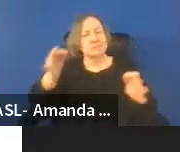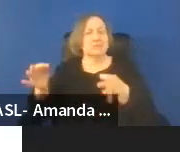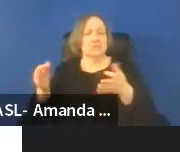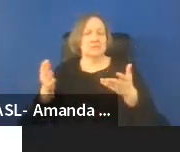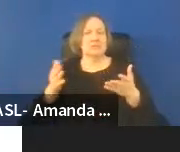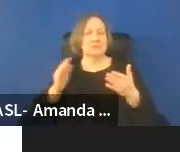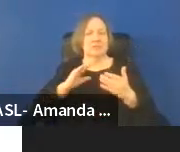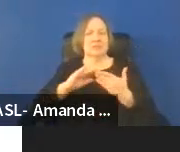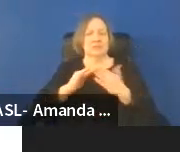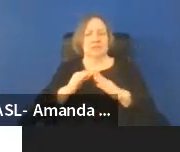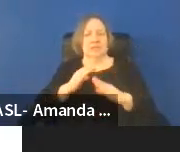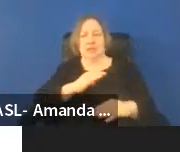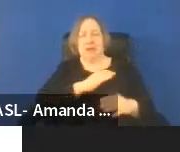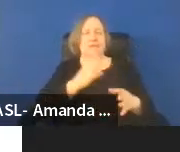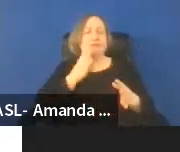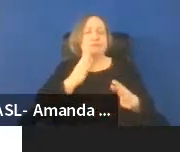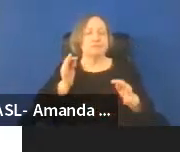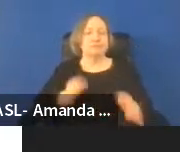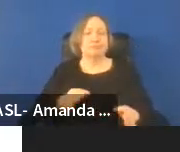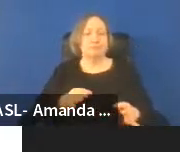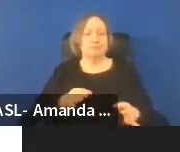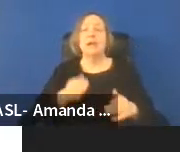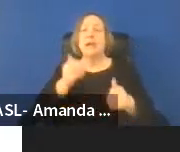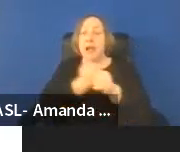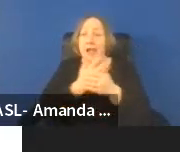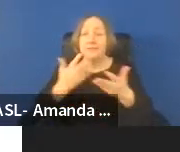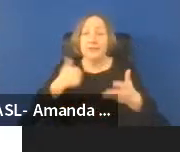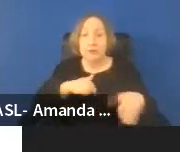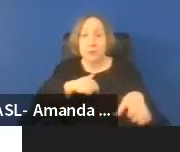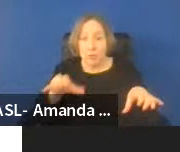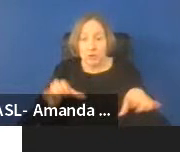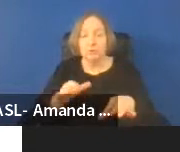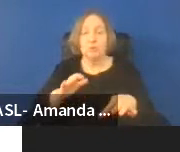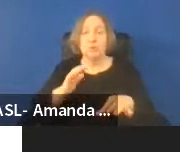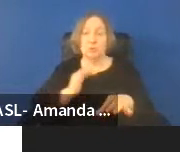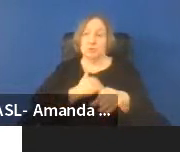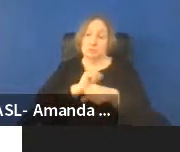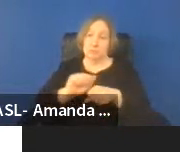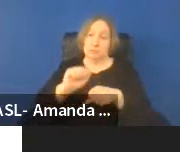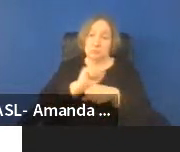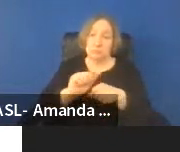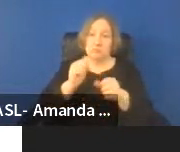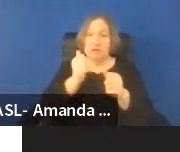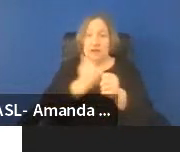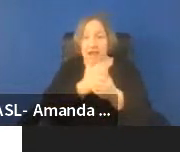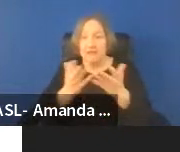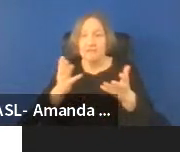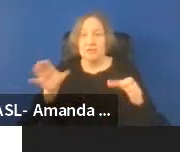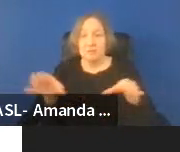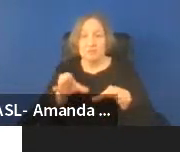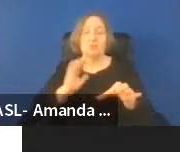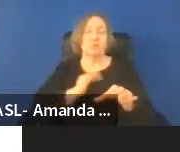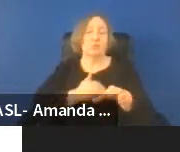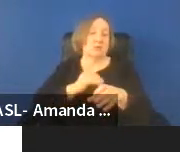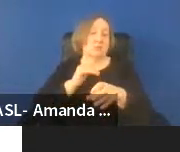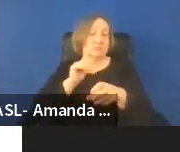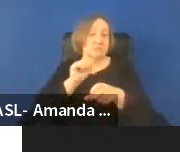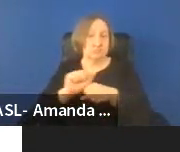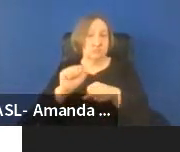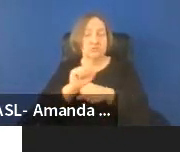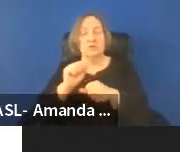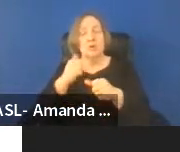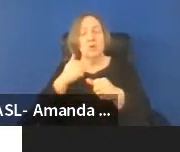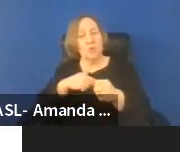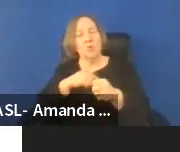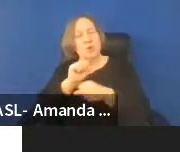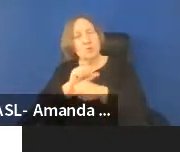Council is making, and that everything we do in our positions And that with everything we do in our positions, we work